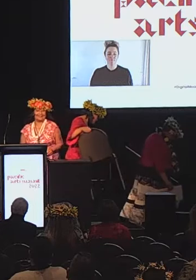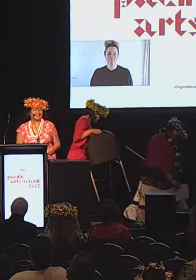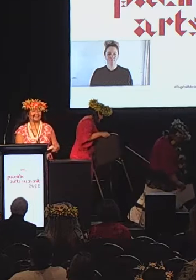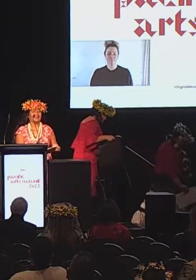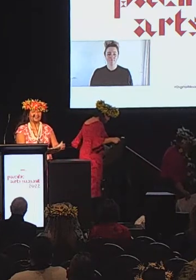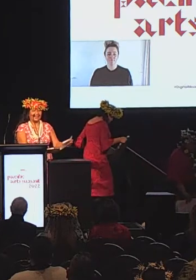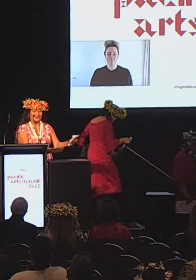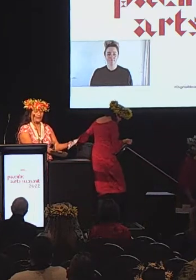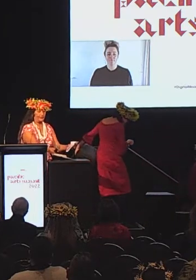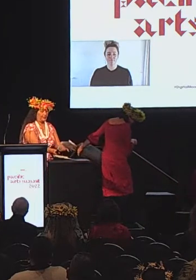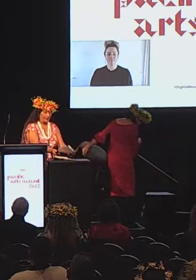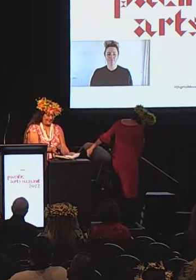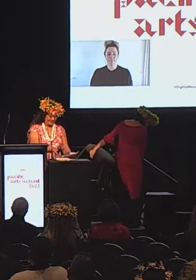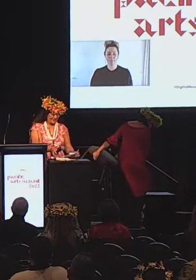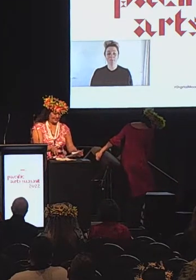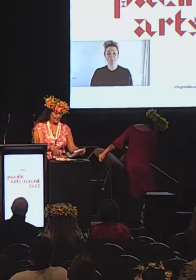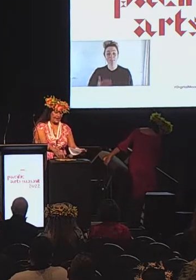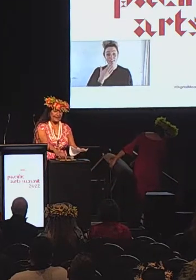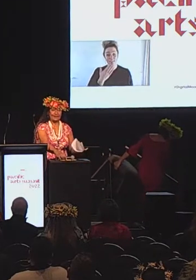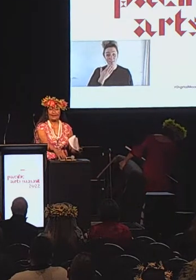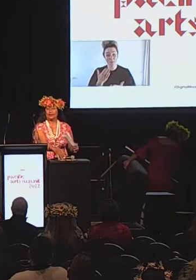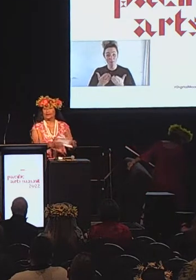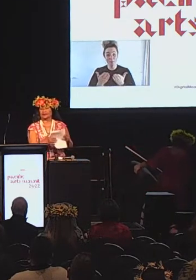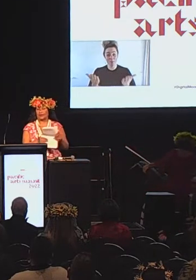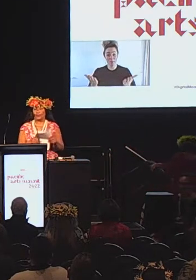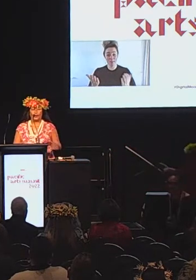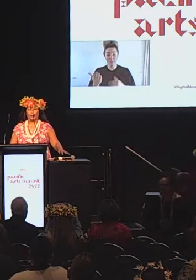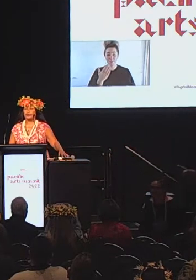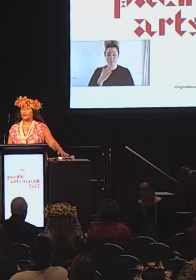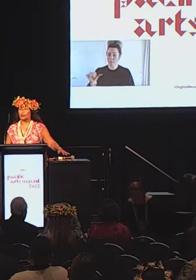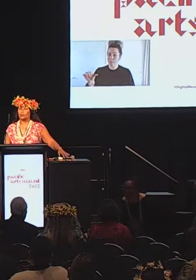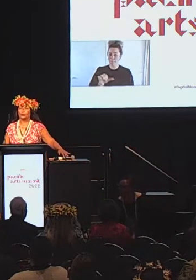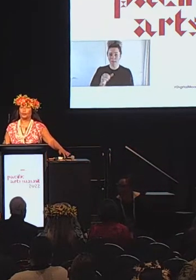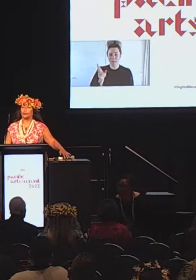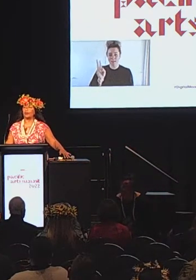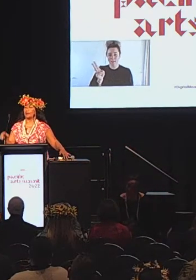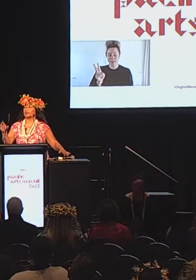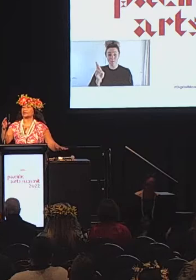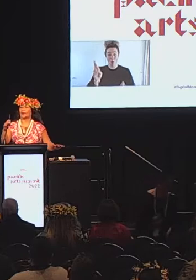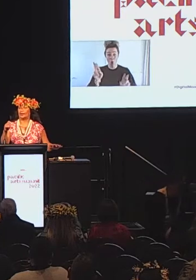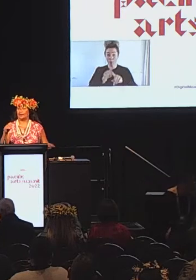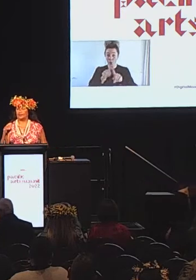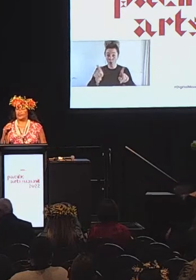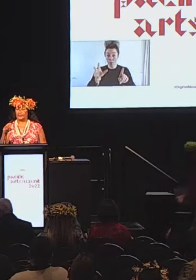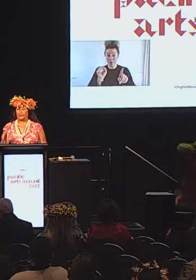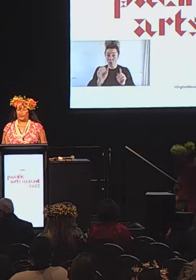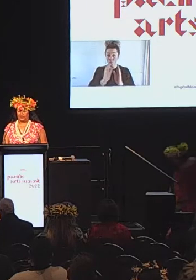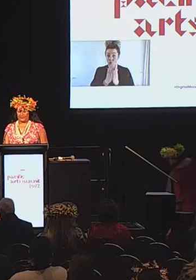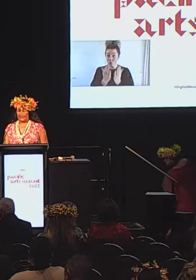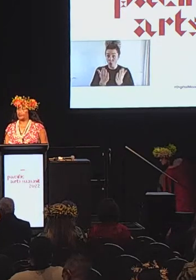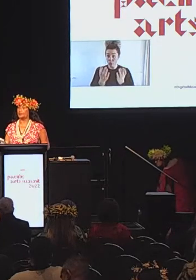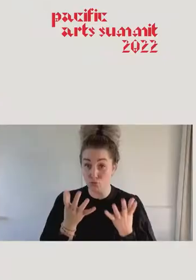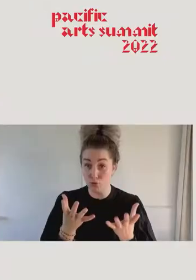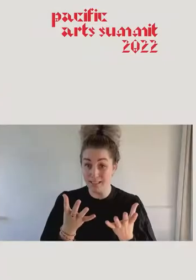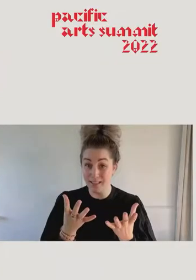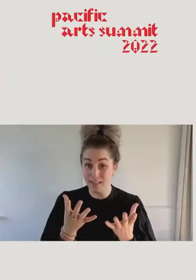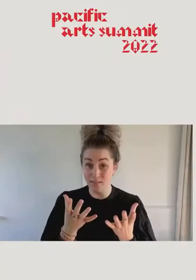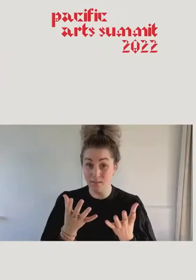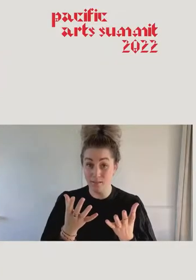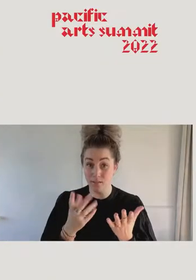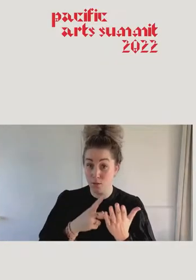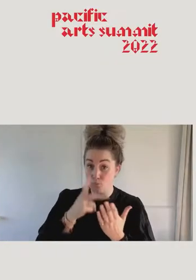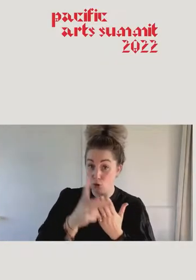yeah thank you everybody back again so I hope you've got all your programs uh that you've got on the table